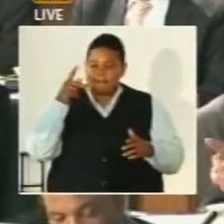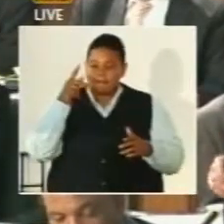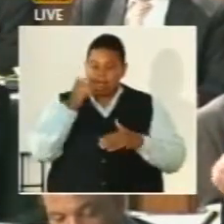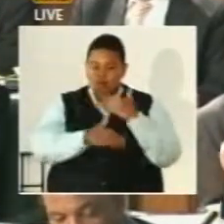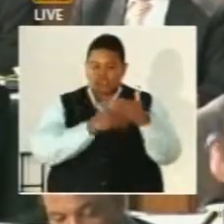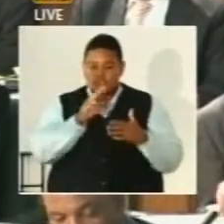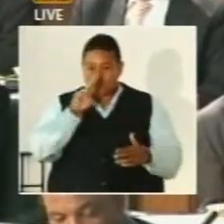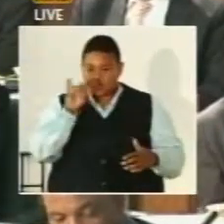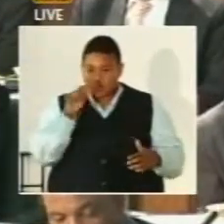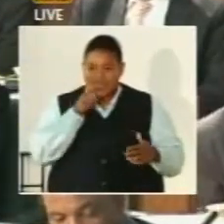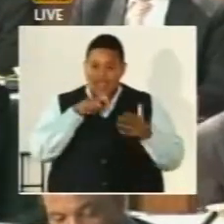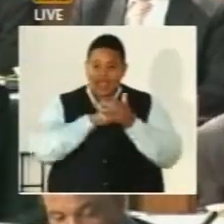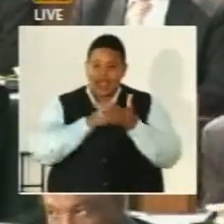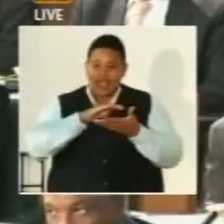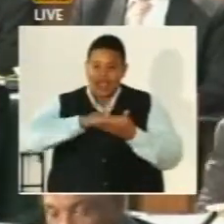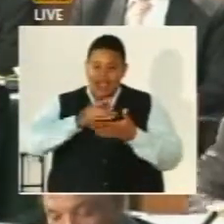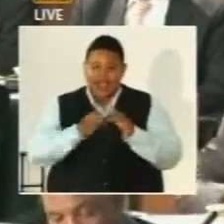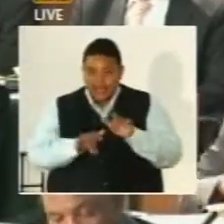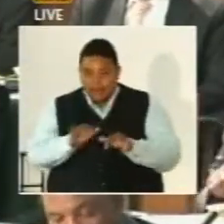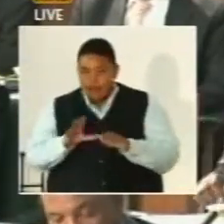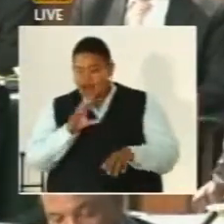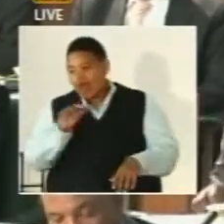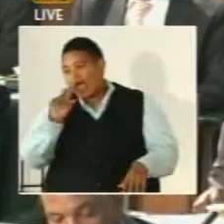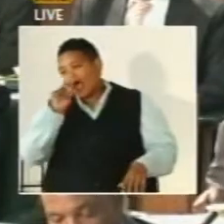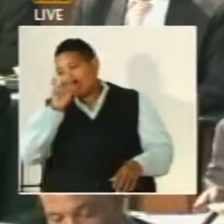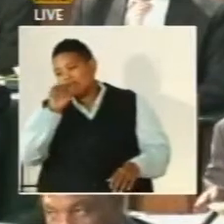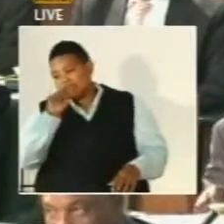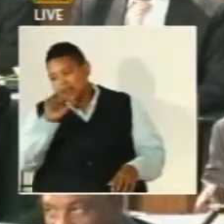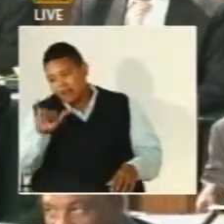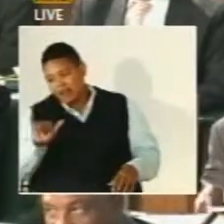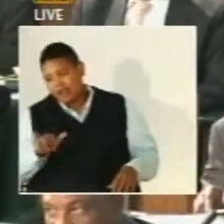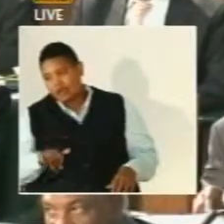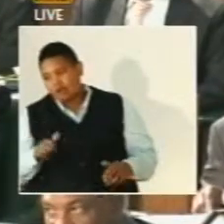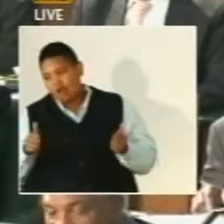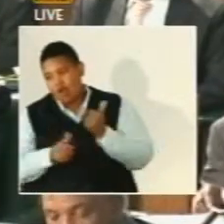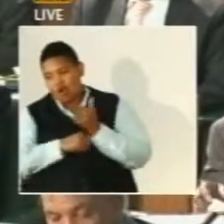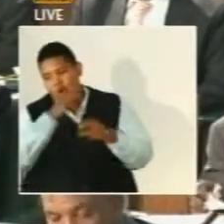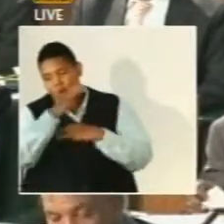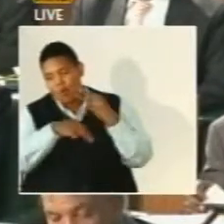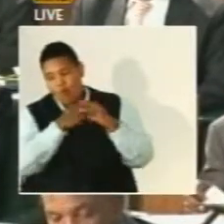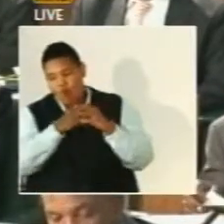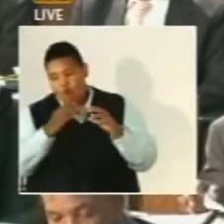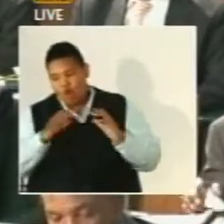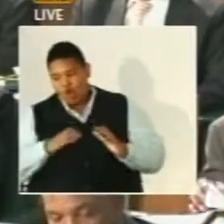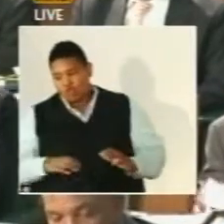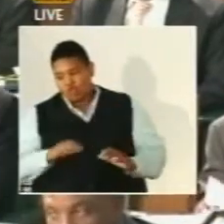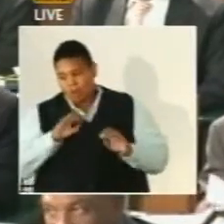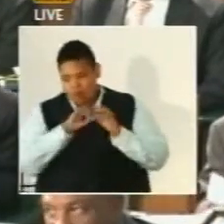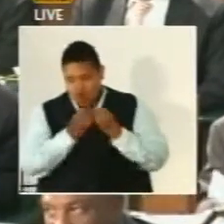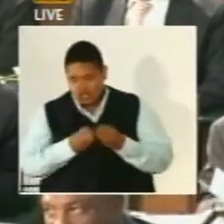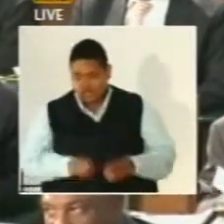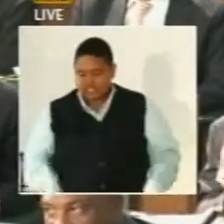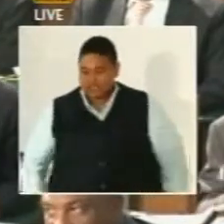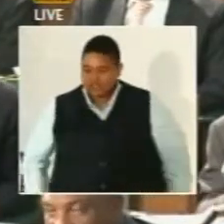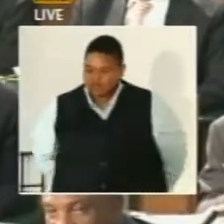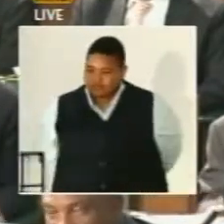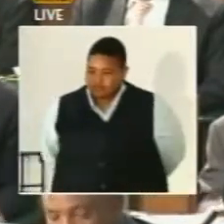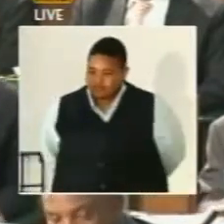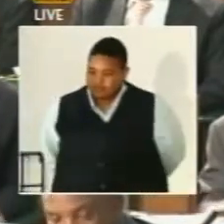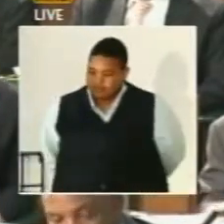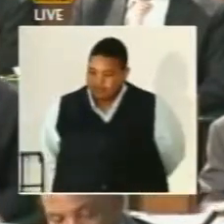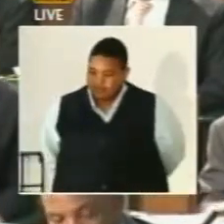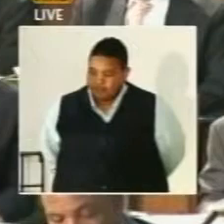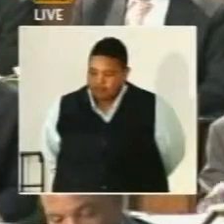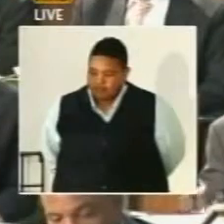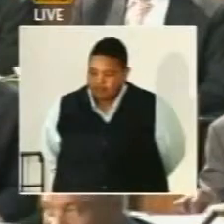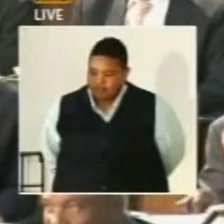of growth in the Jamaican economy, Dr. Phillips emphasized that a return to growth despite economic